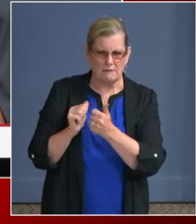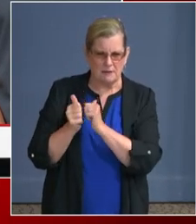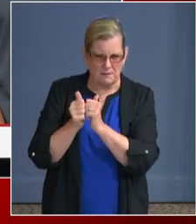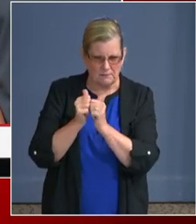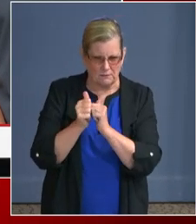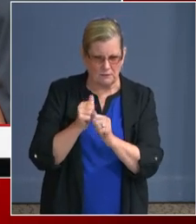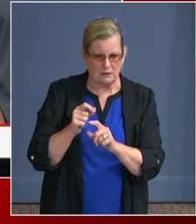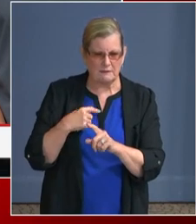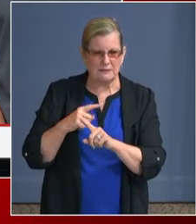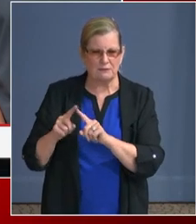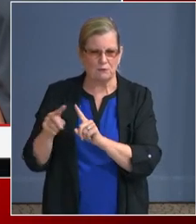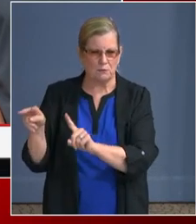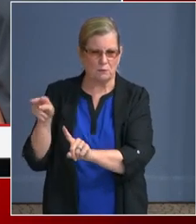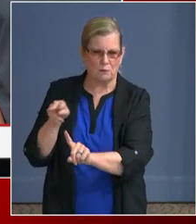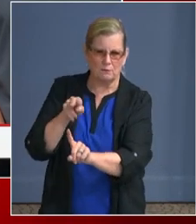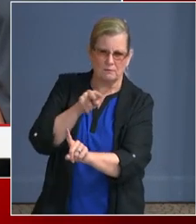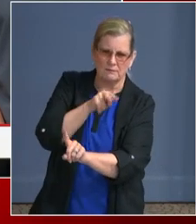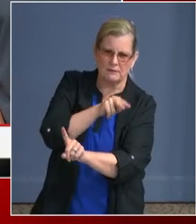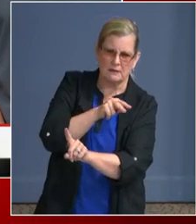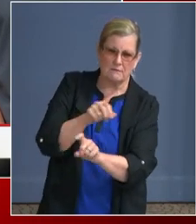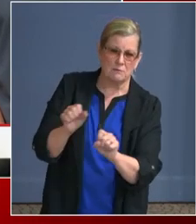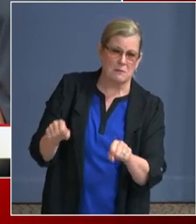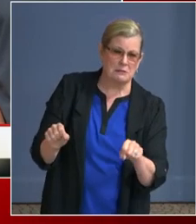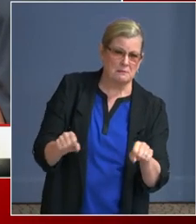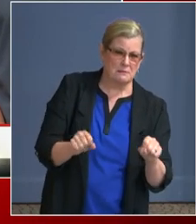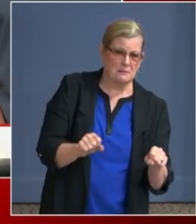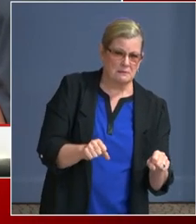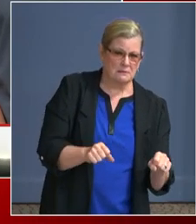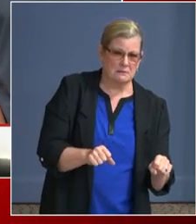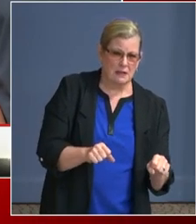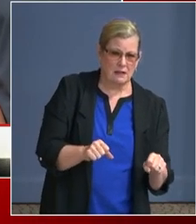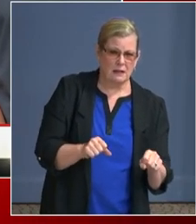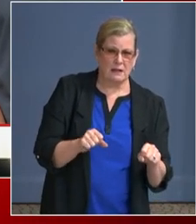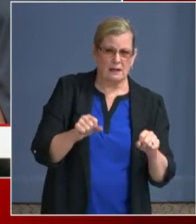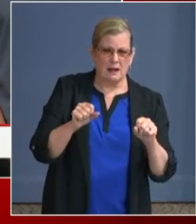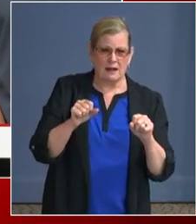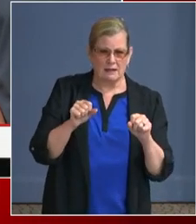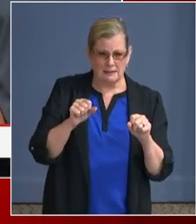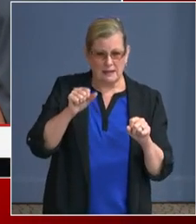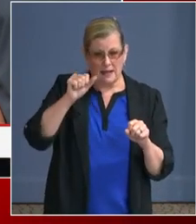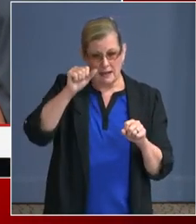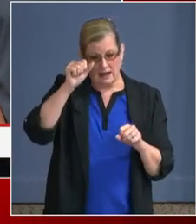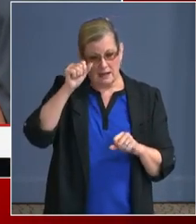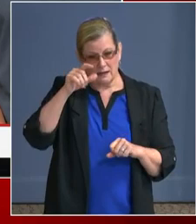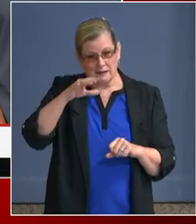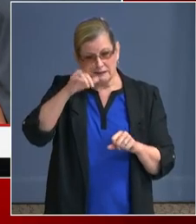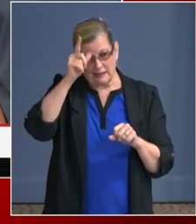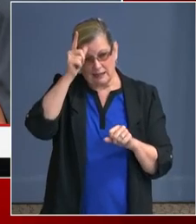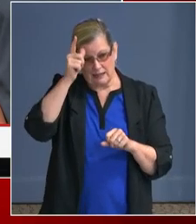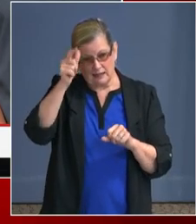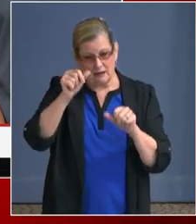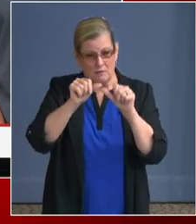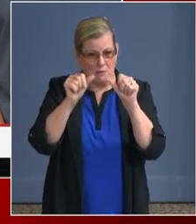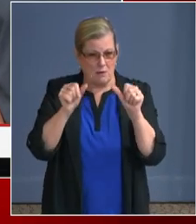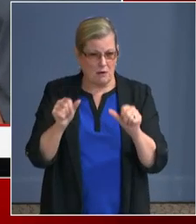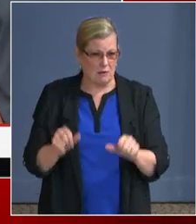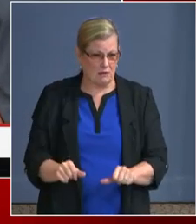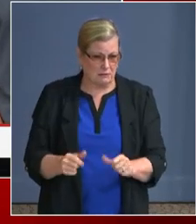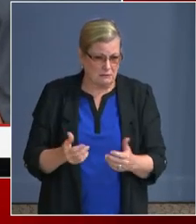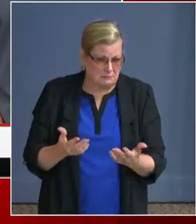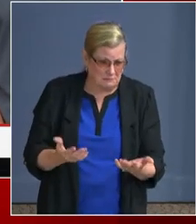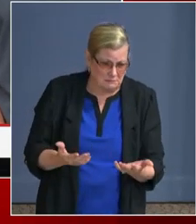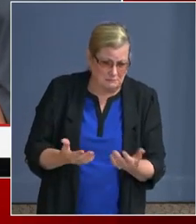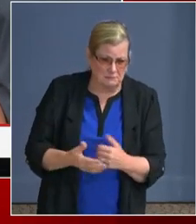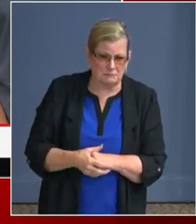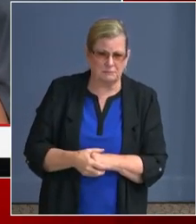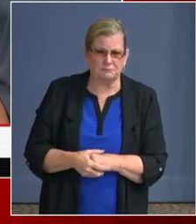the Emancipation statue at Lincoln Park. So I'm getting my thinking around how we can